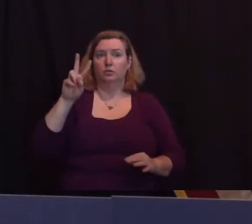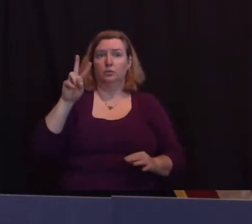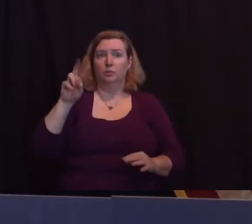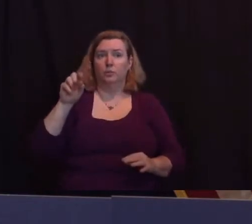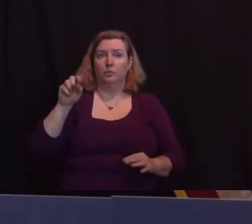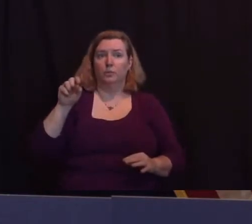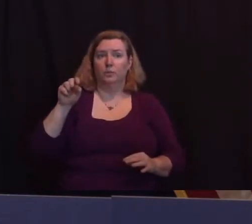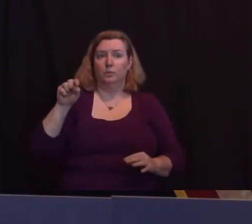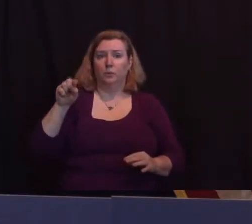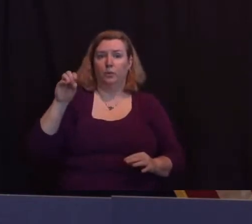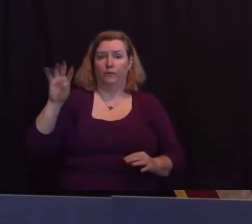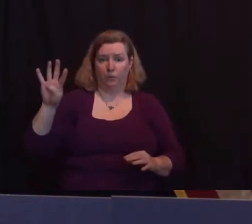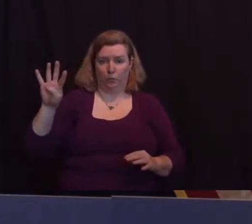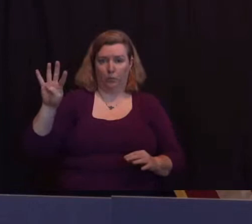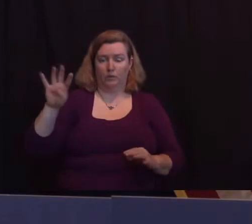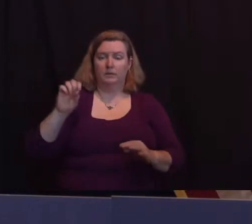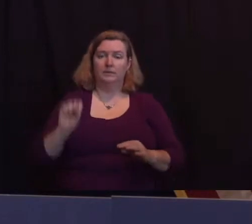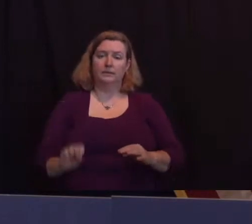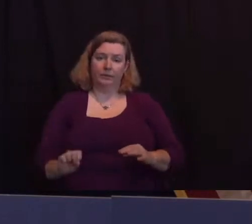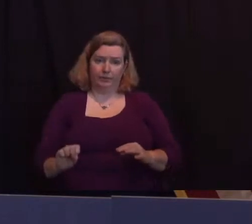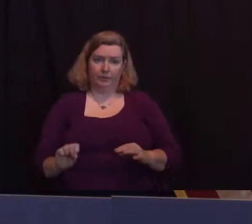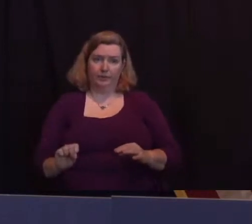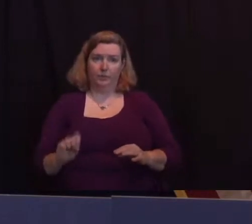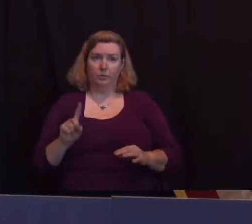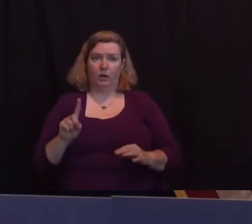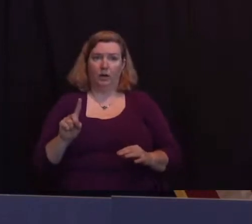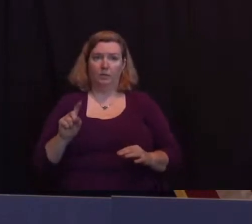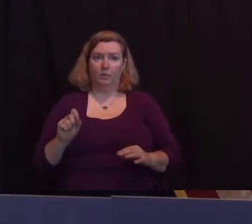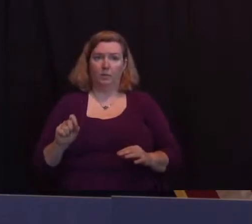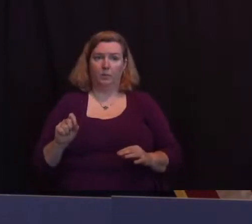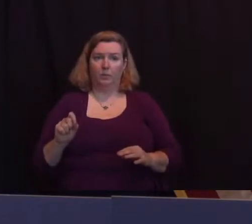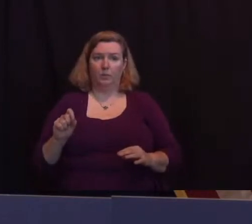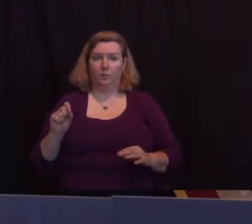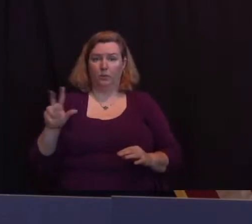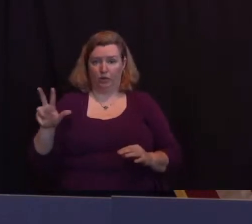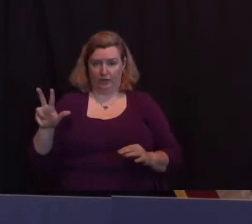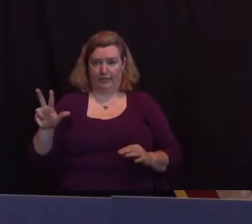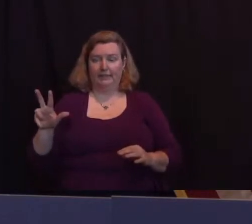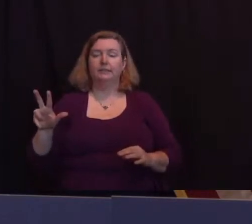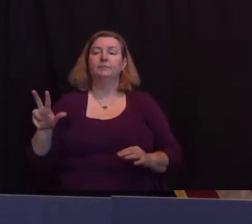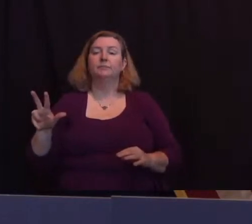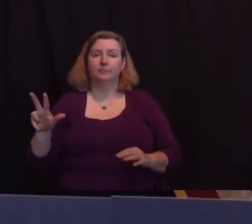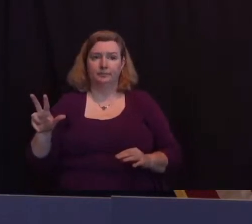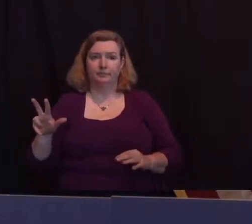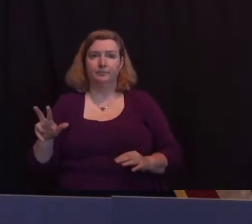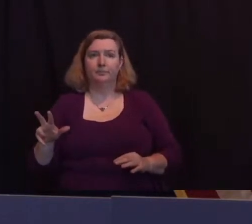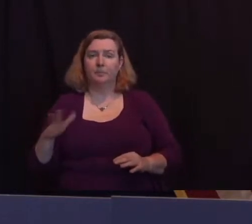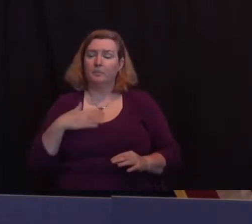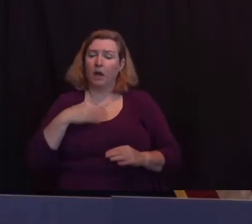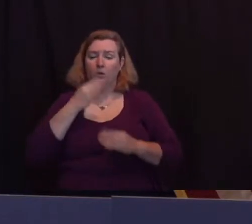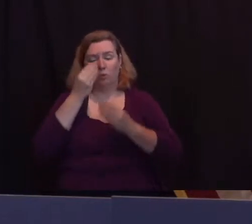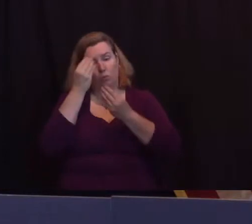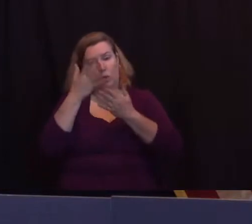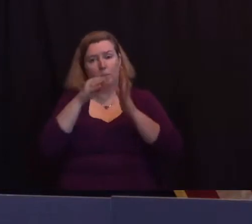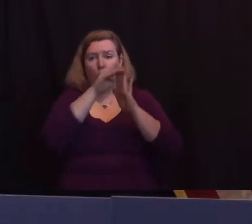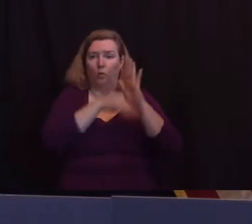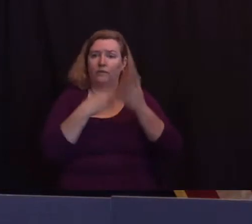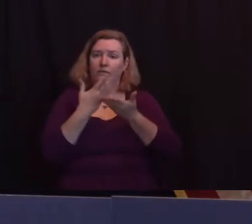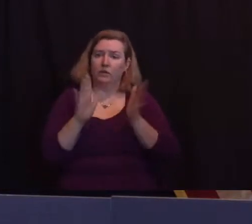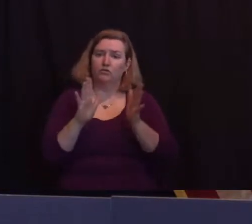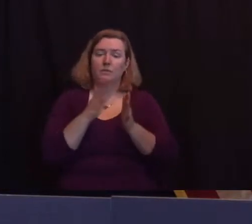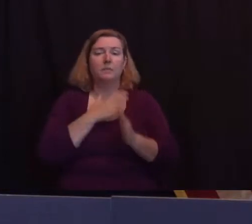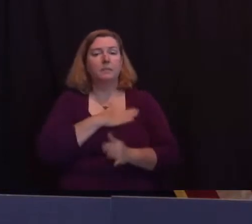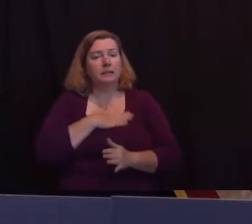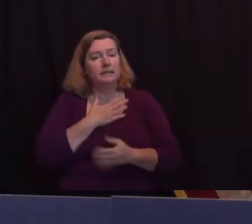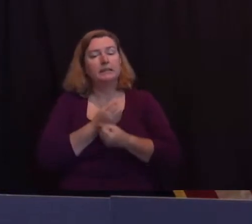2.04%, and the southern part of the state 1.03%. So that concludes my report. Please continue to stay safe